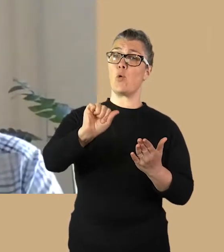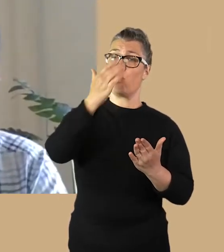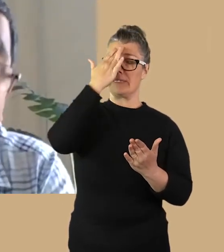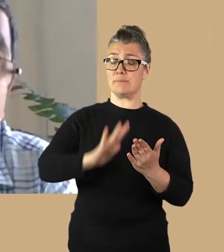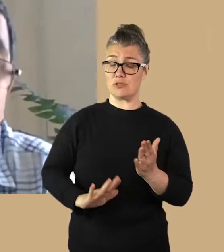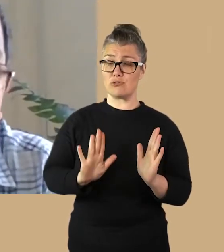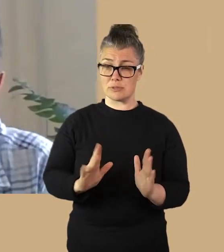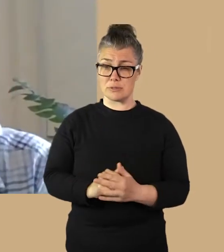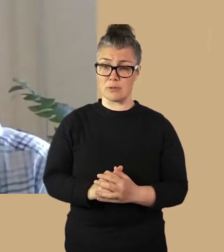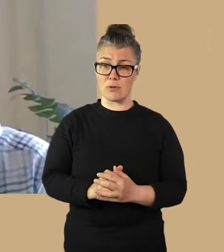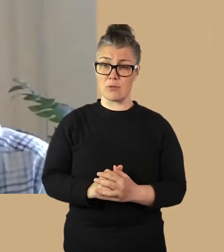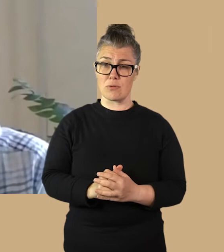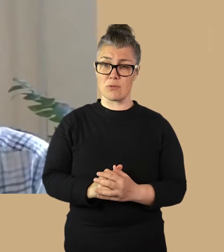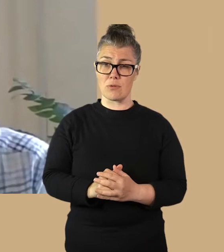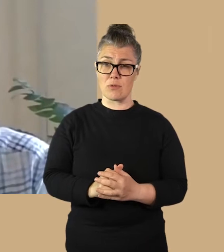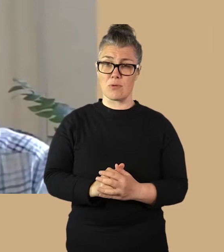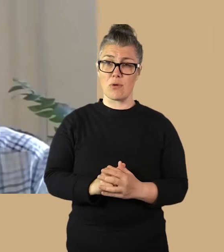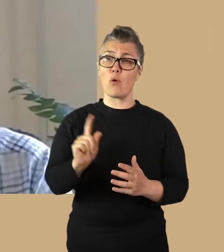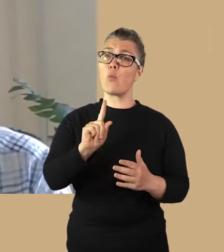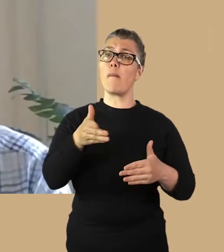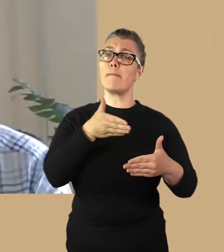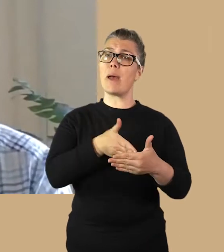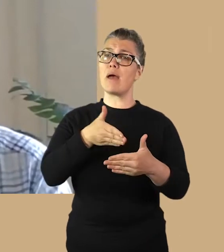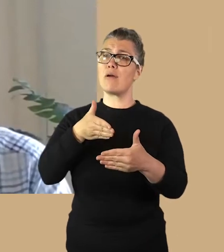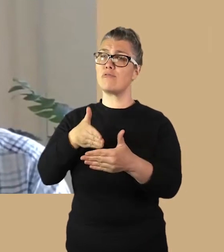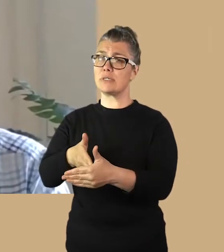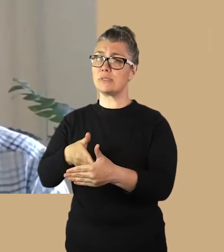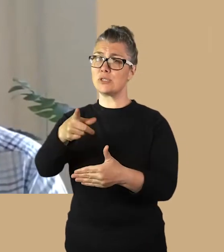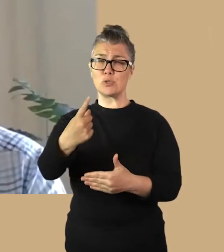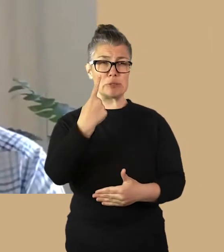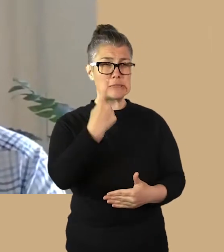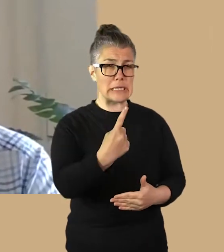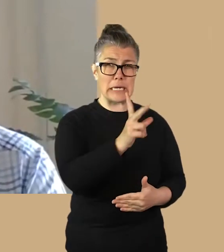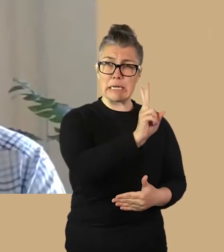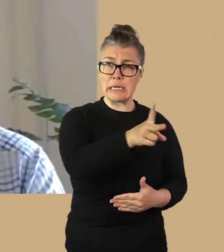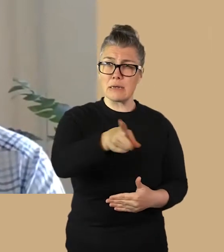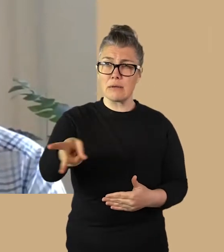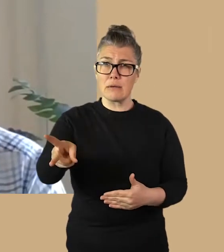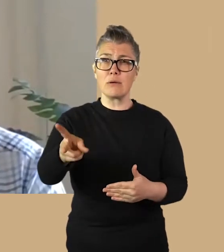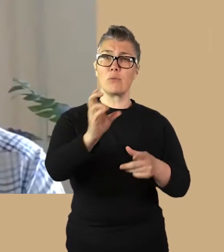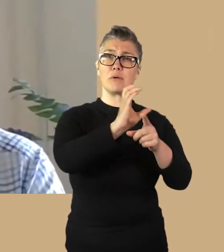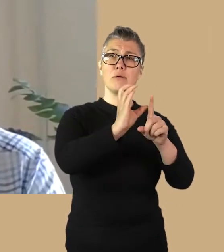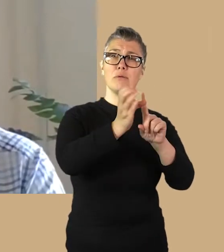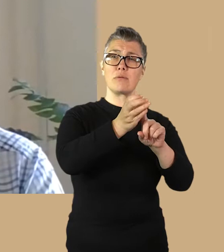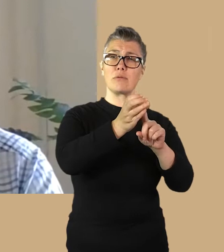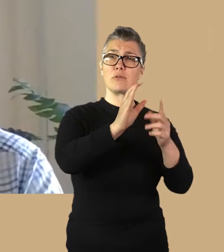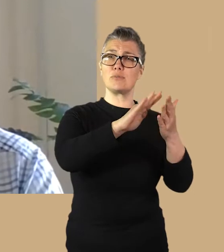based on your experience, what are the type of barriers that you identified among multicultural